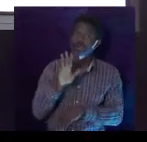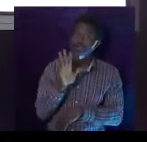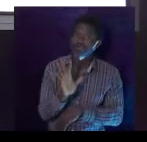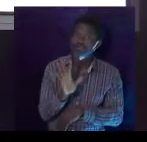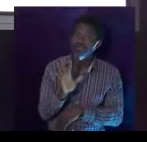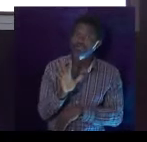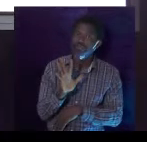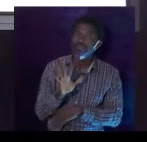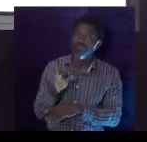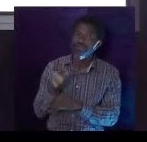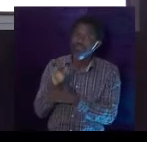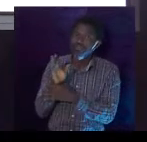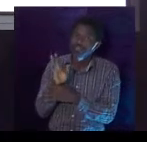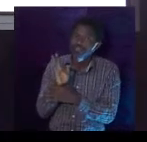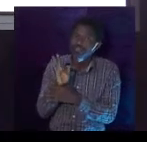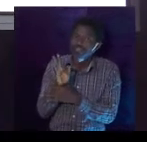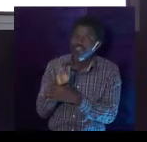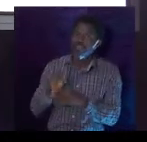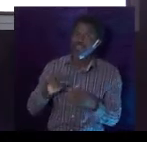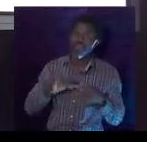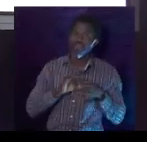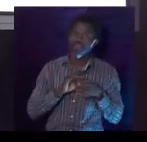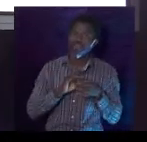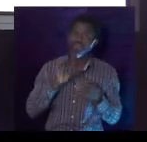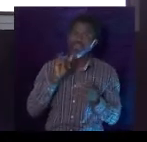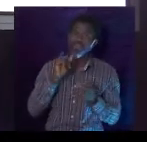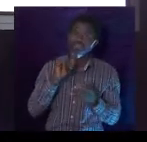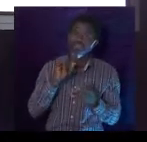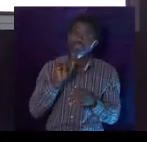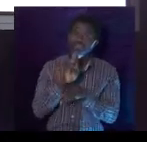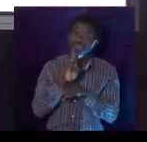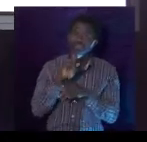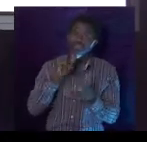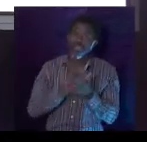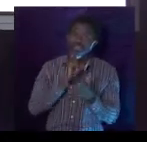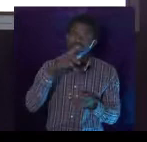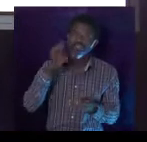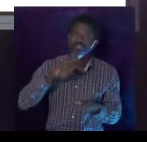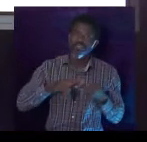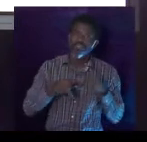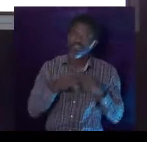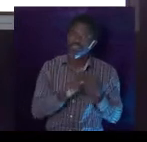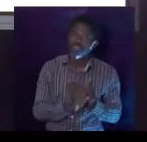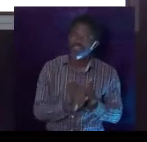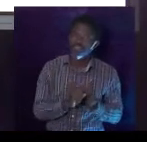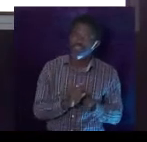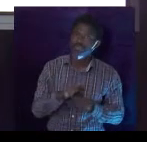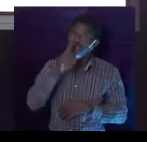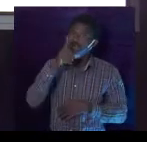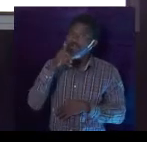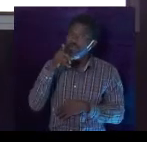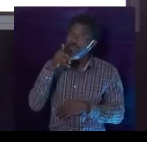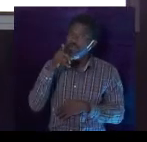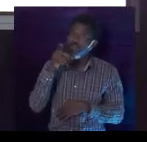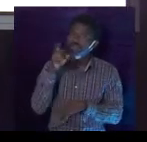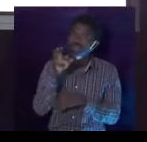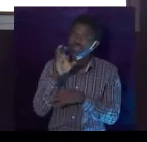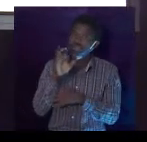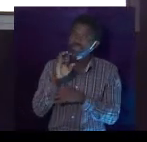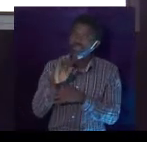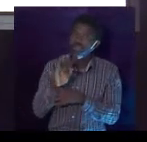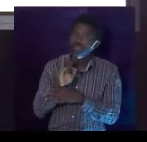5 Fahrenheit units. And that is exactly the relationship. 1 Celsius unit is 9 over